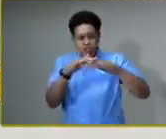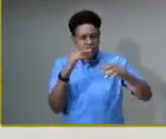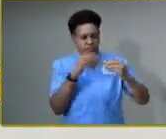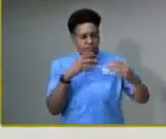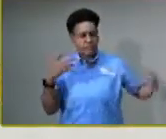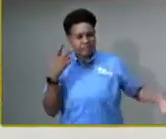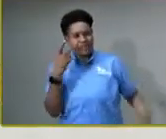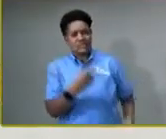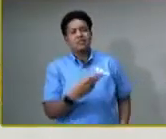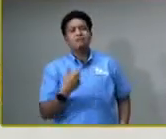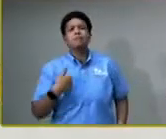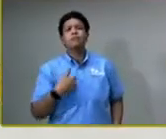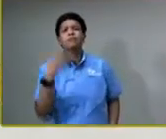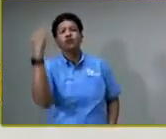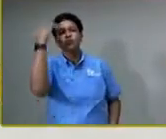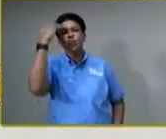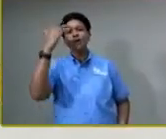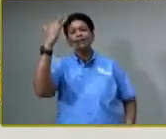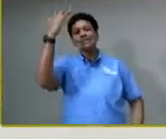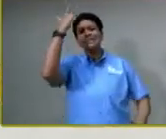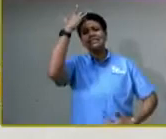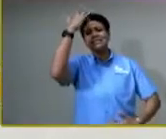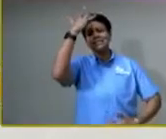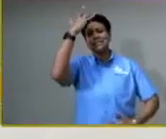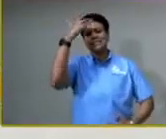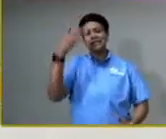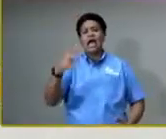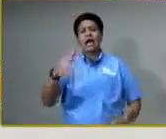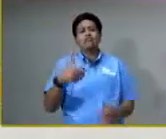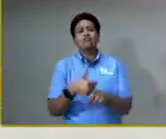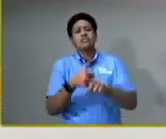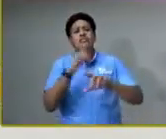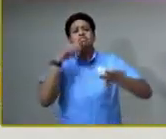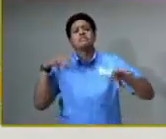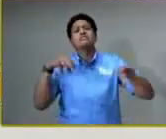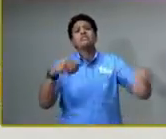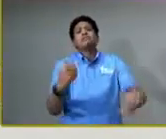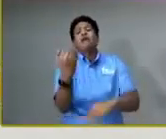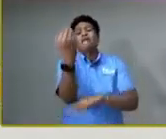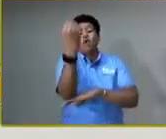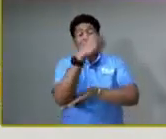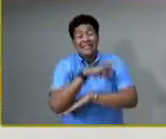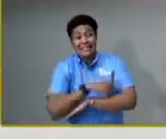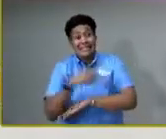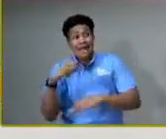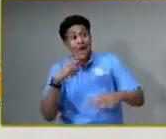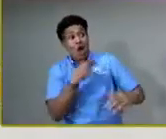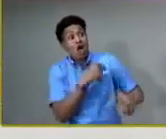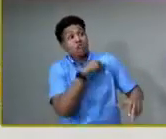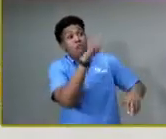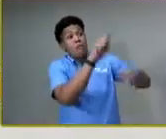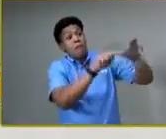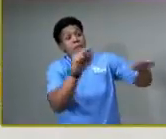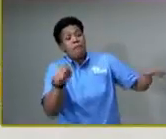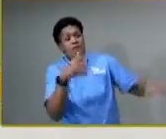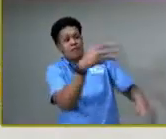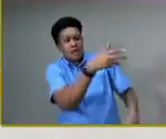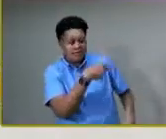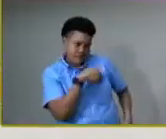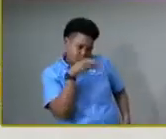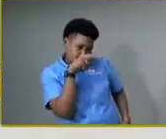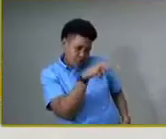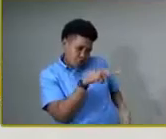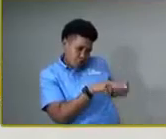the clinically ill, on average, spends some 14 days in hospital. So we've looked at the